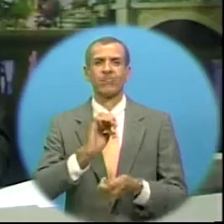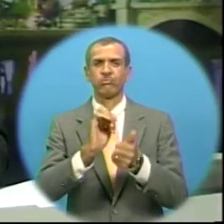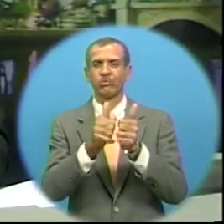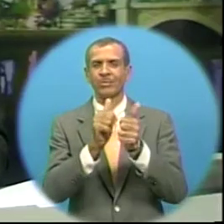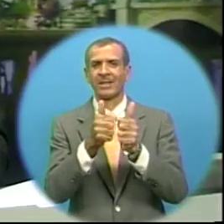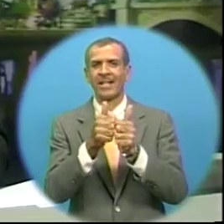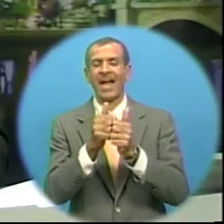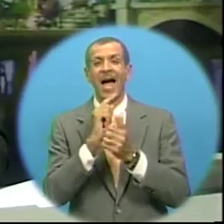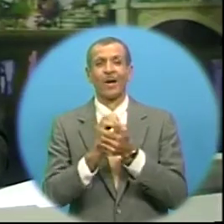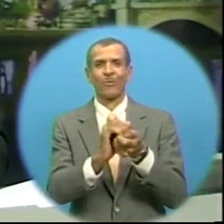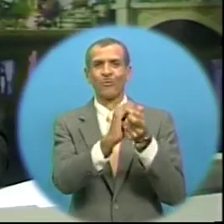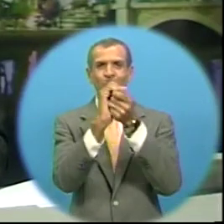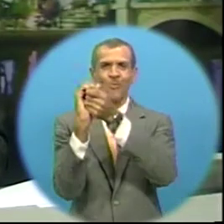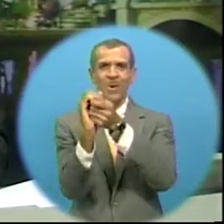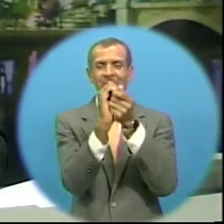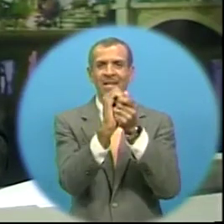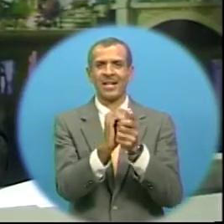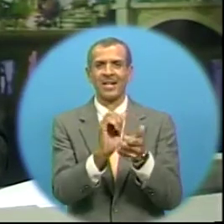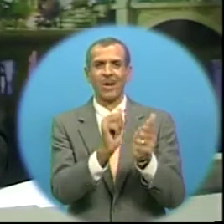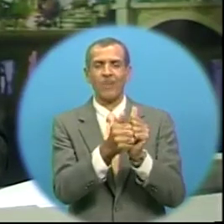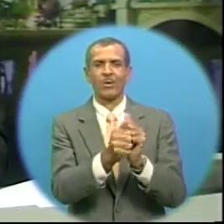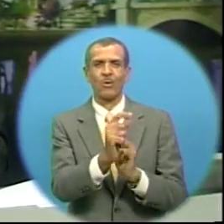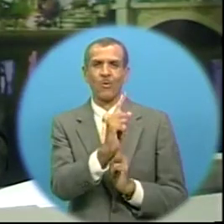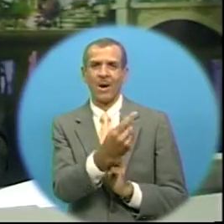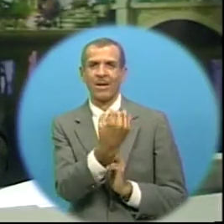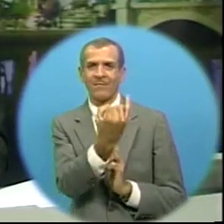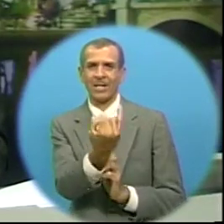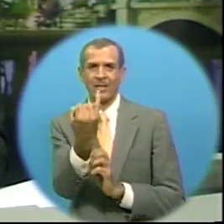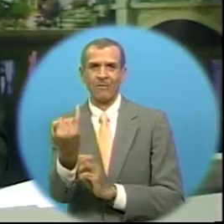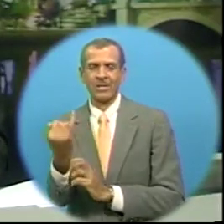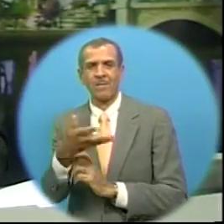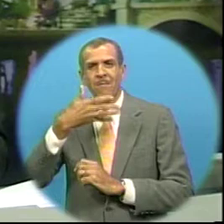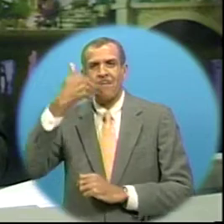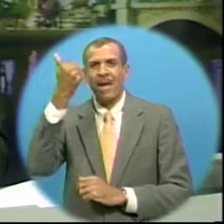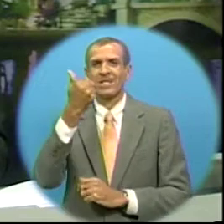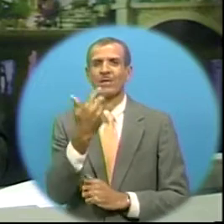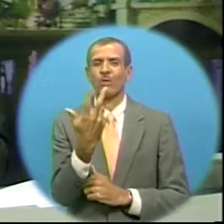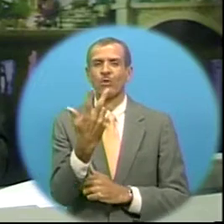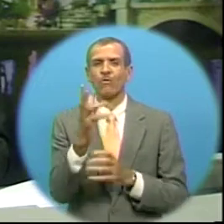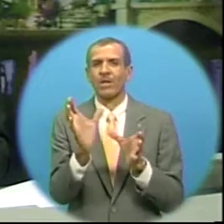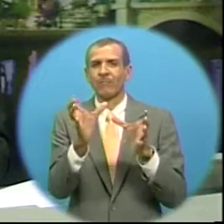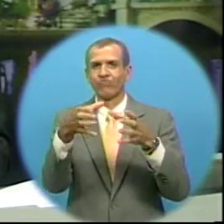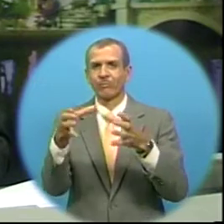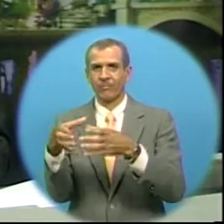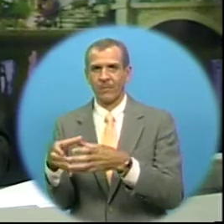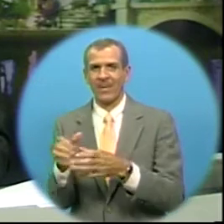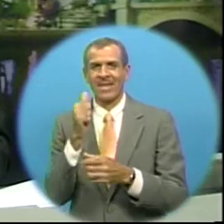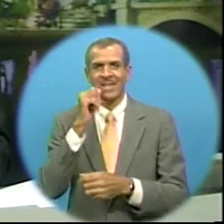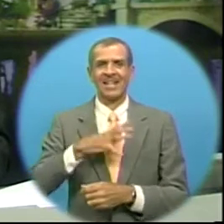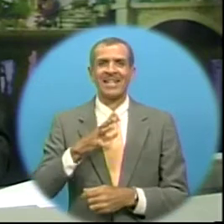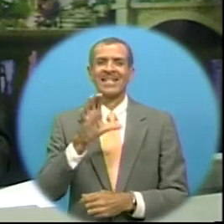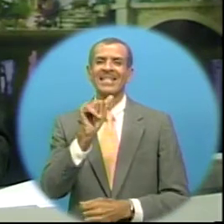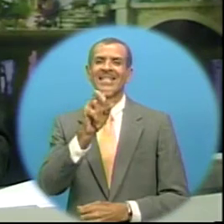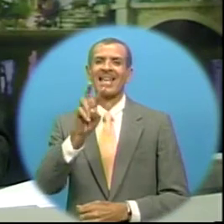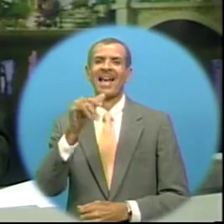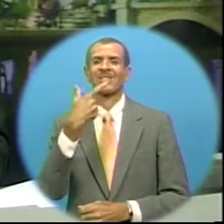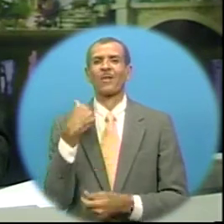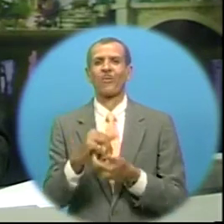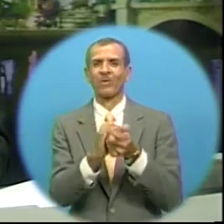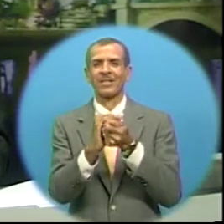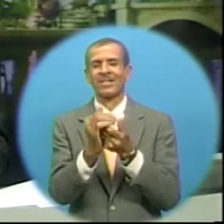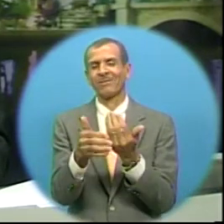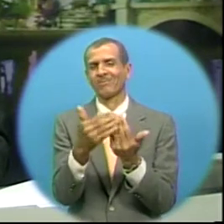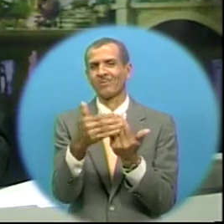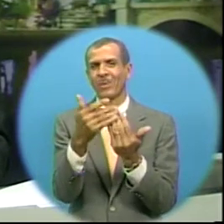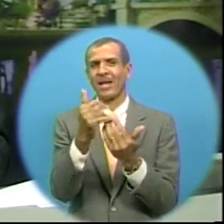after convincing wins in Game 1 of their individual semi-final best-of-3 series. The Lady Cavs had an easy win over